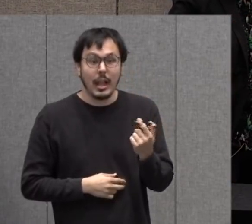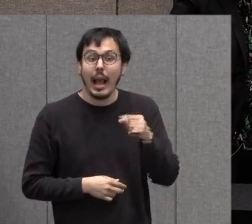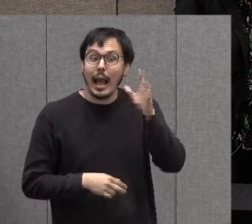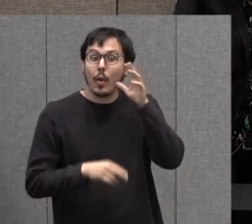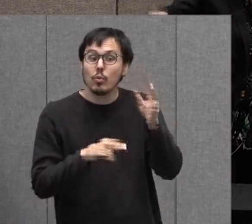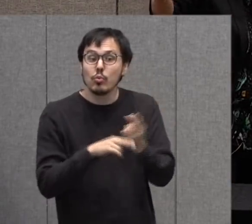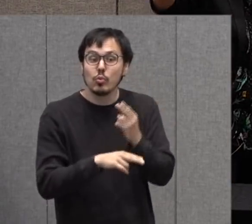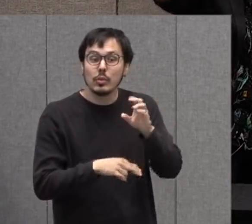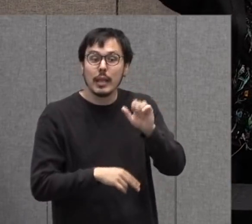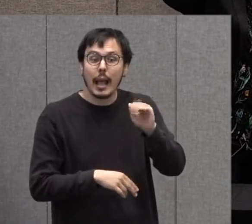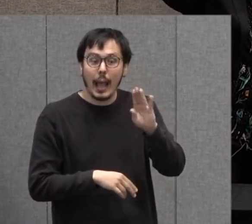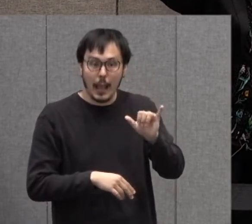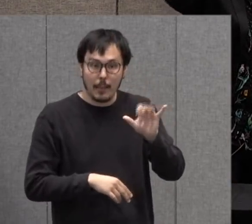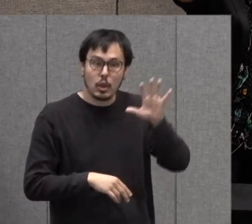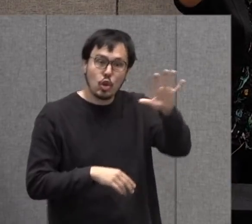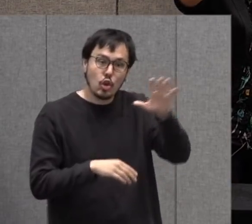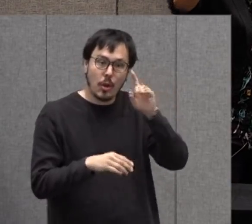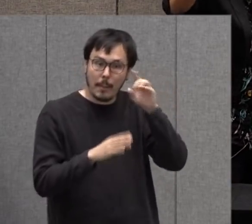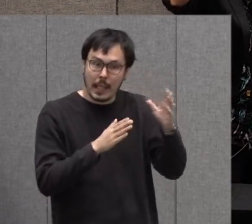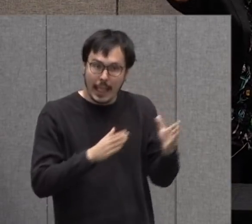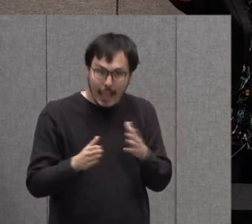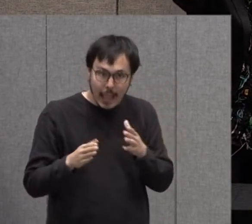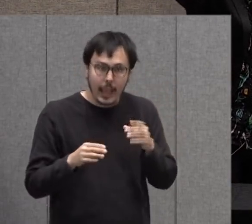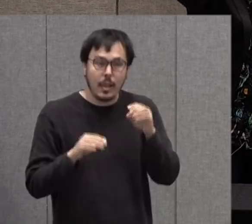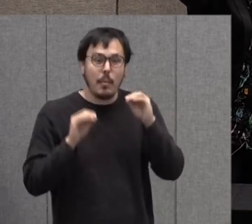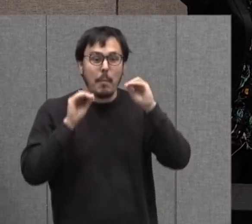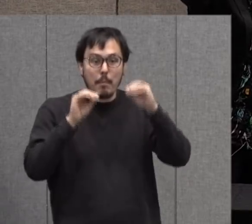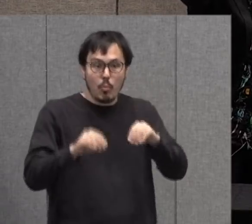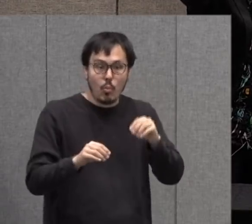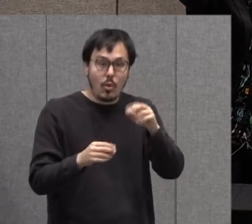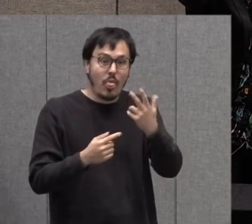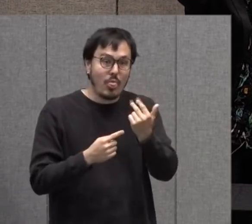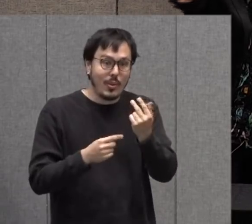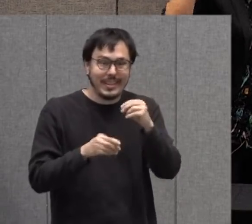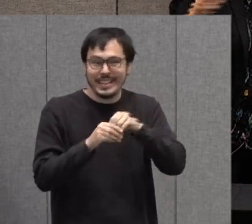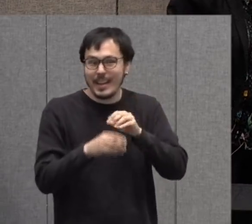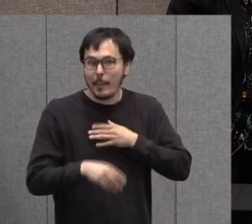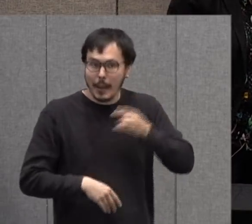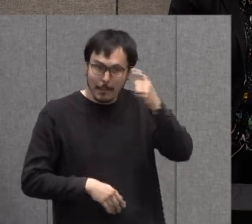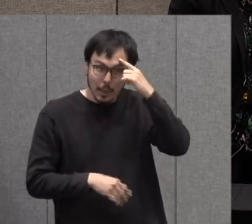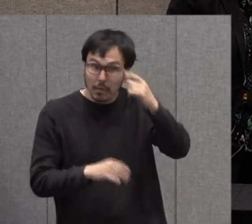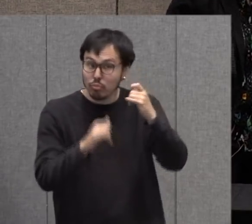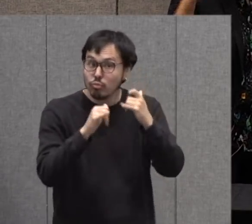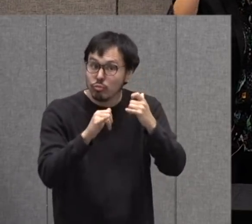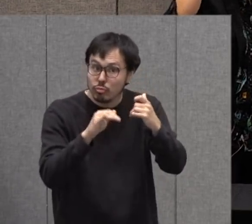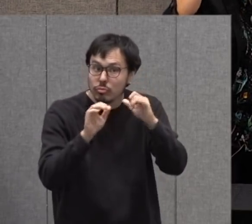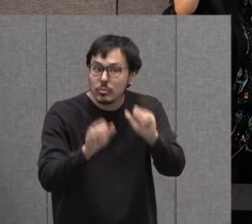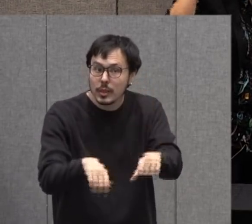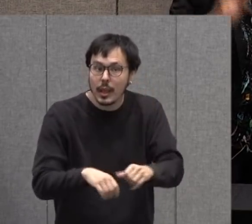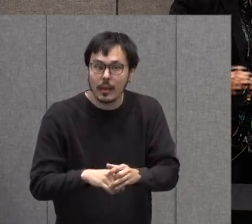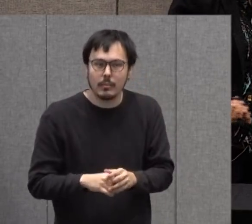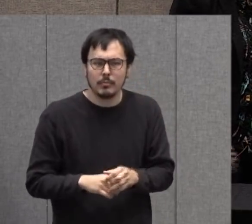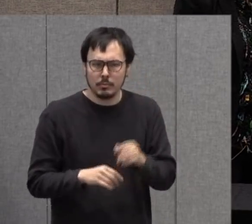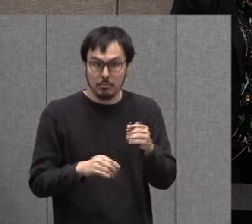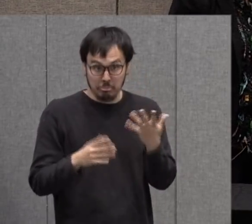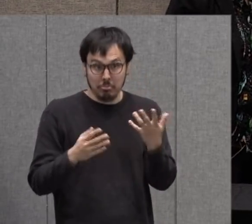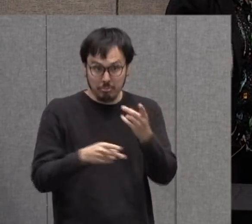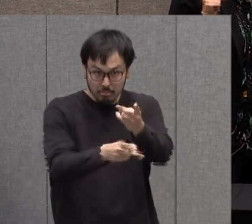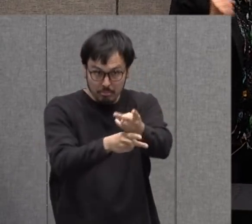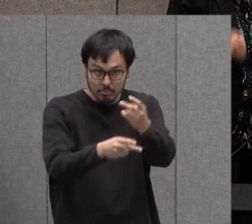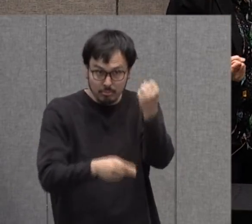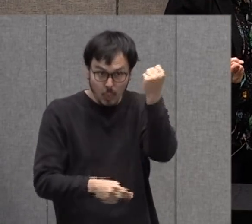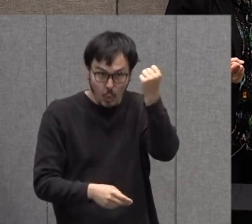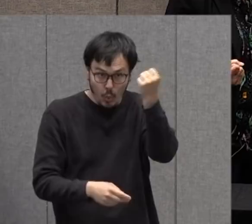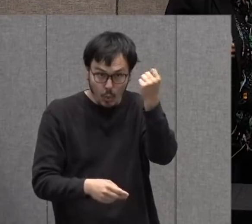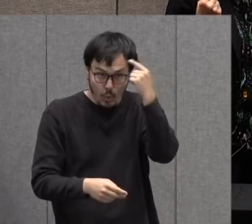strategy, and I'm going to put 13 in my brain. You put 13 in your brain. Yep, it's in there. Is it in your brain? Okay, 13.